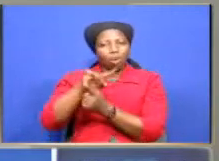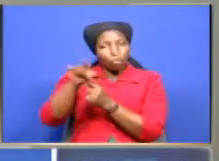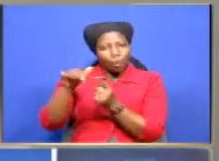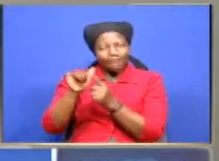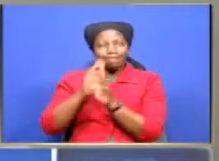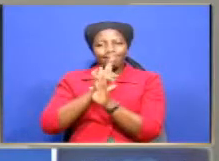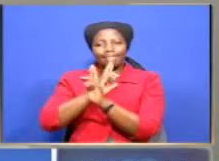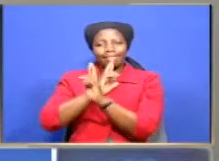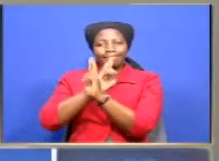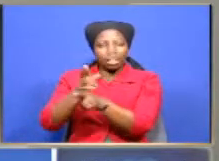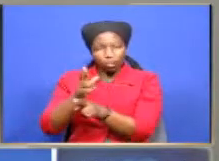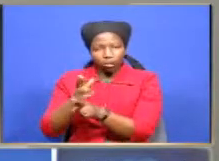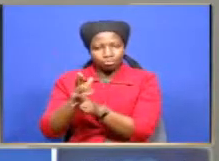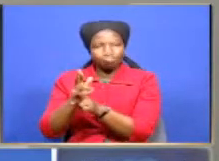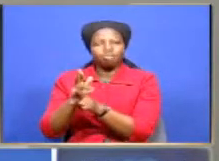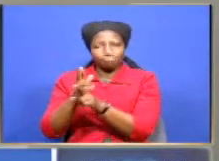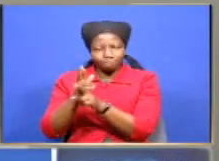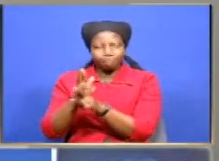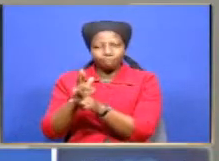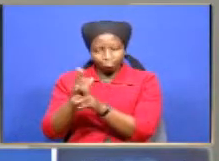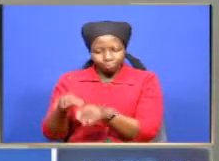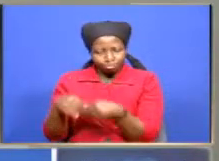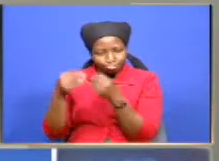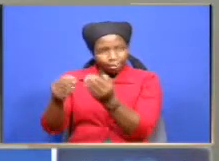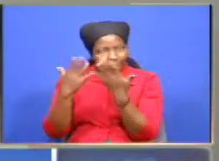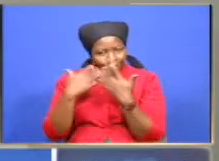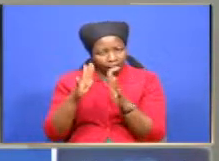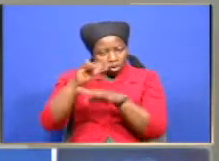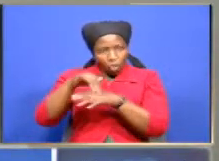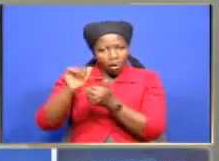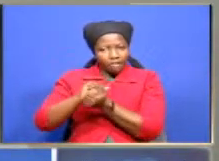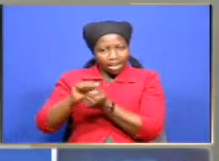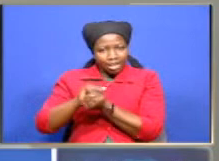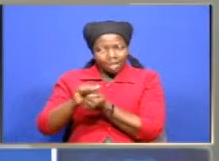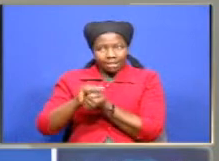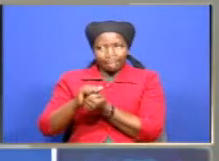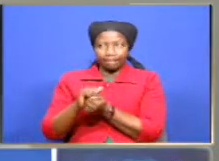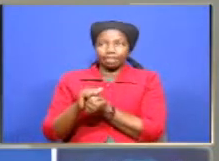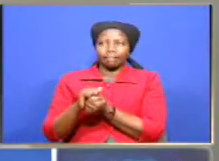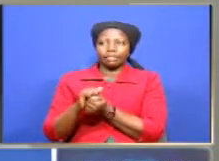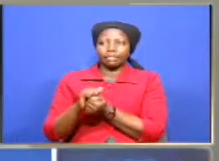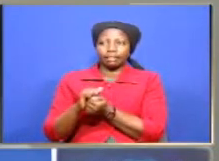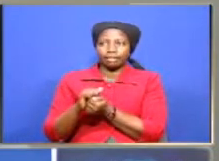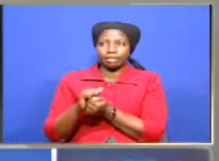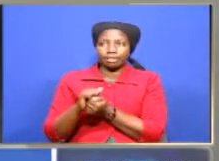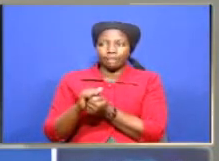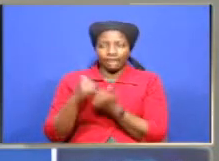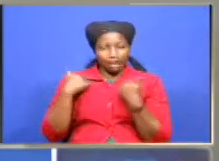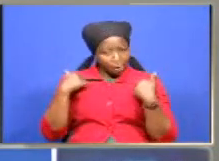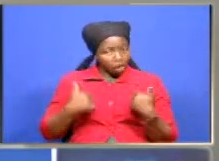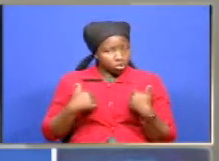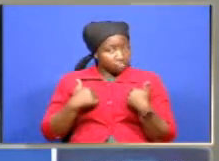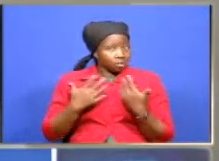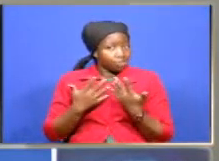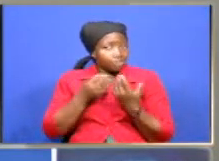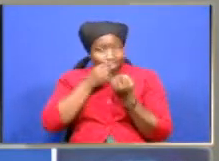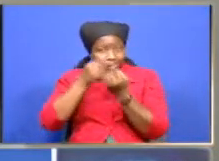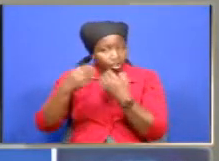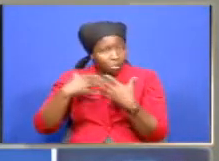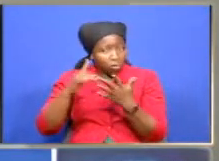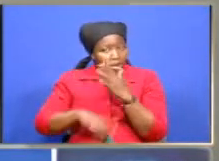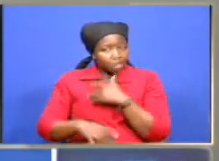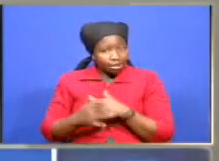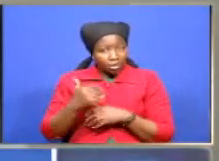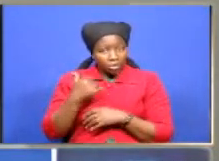results were released on Friday. I was told that there is